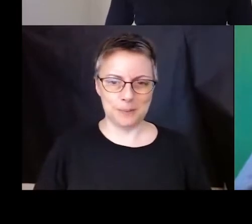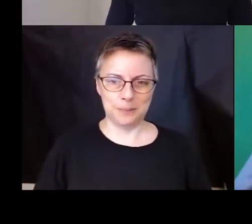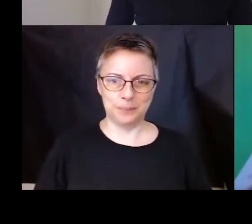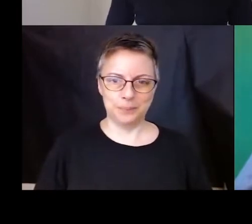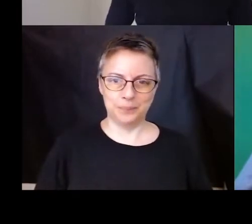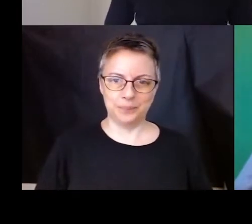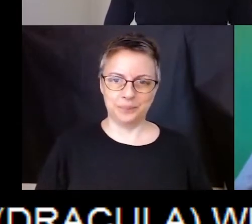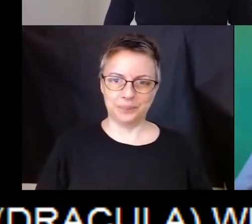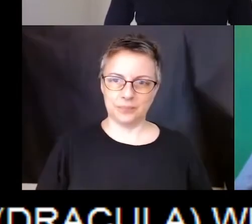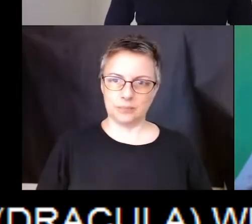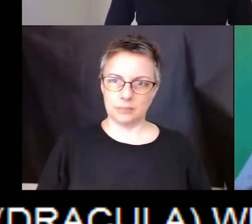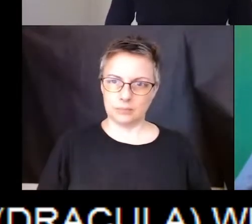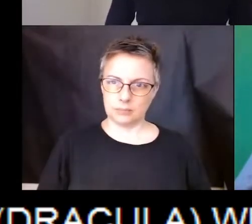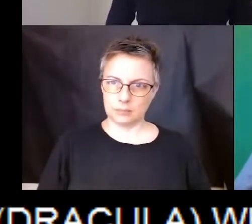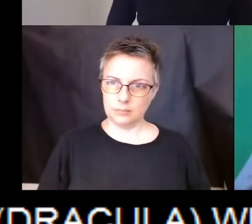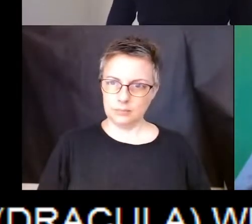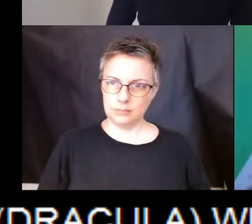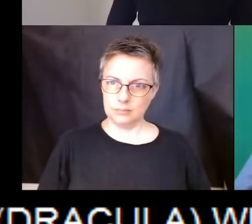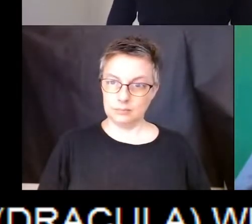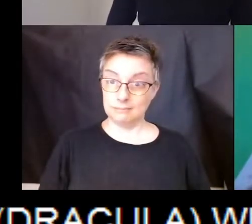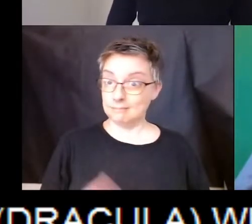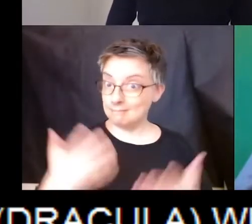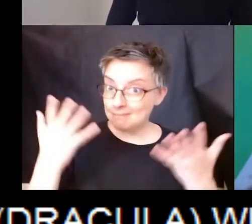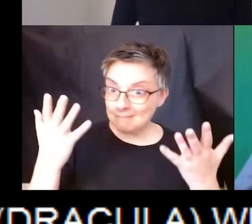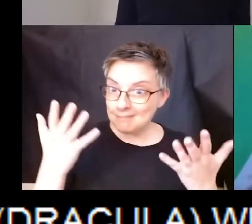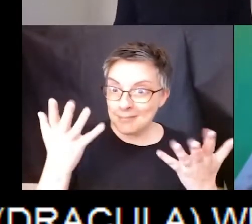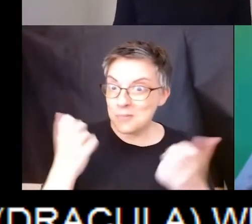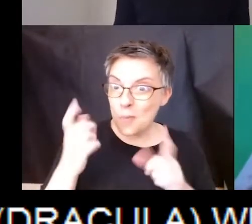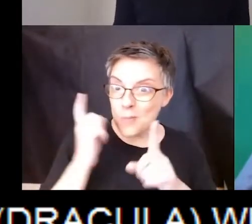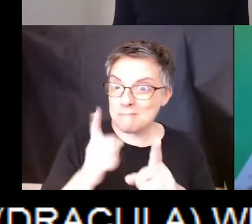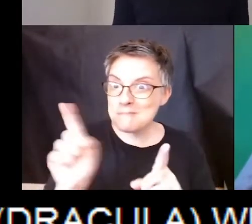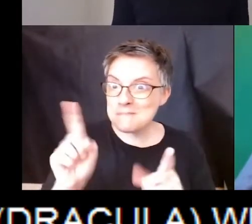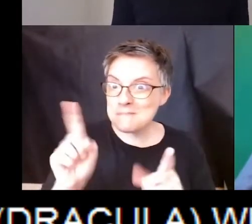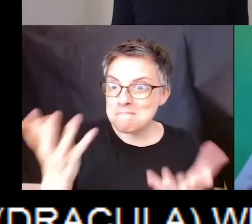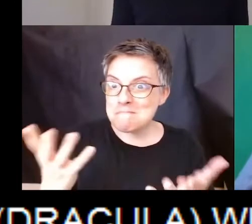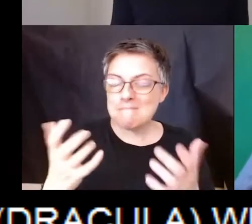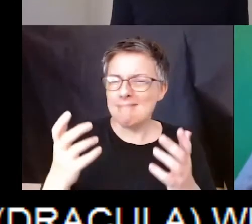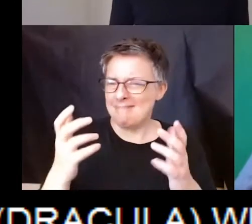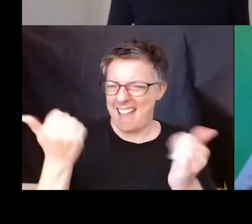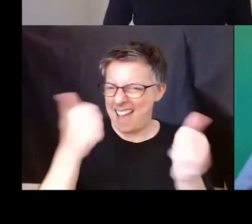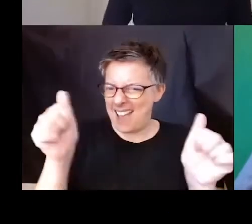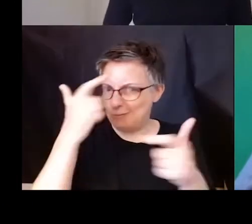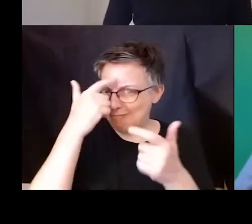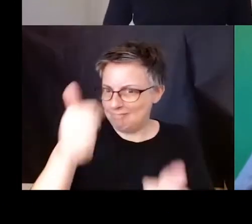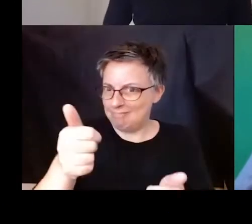Where are we going? Where do you want to go? The possibilities are endless.